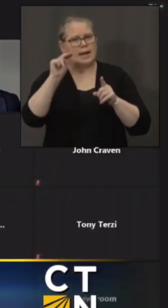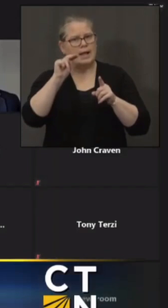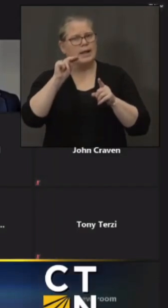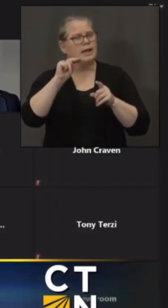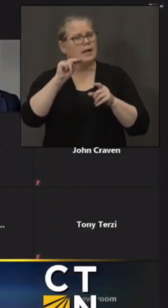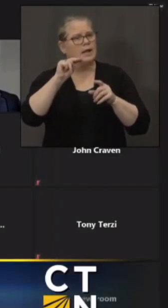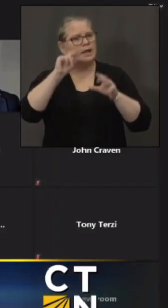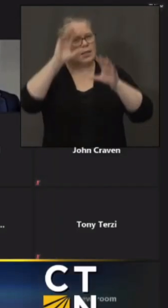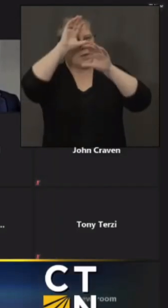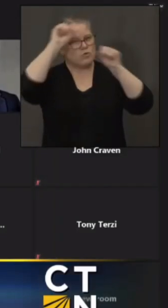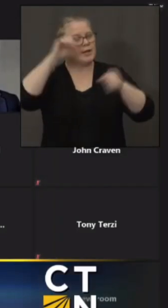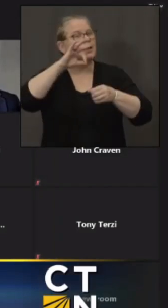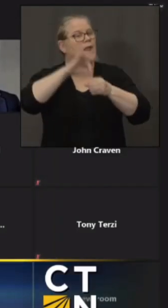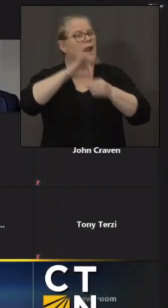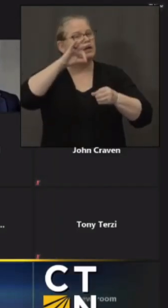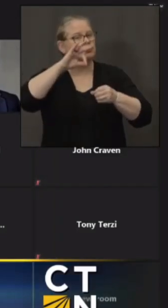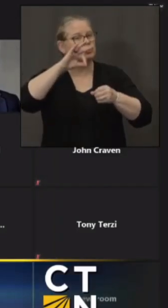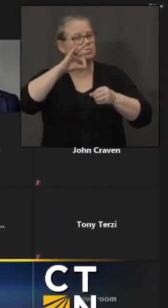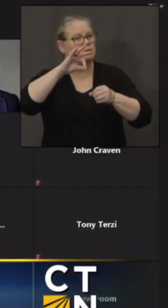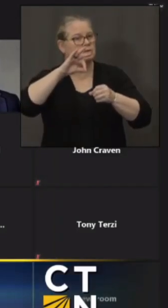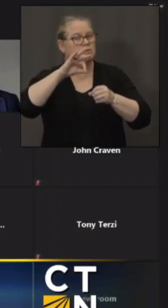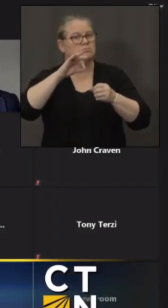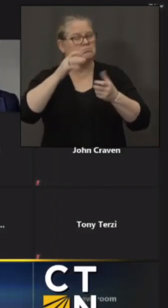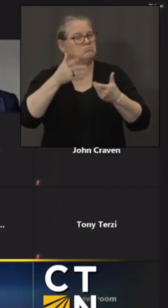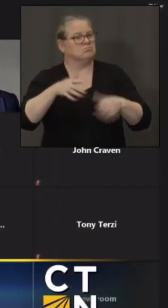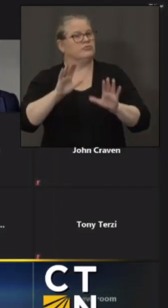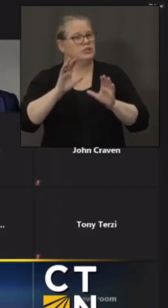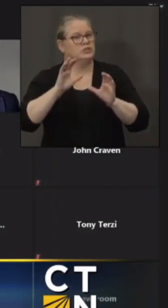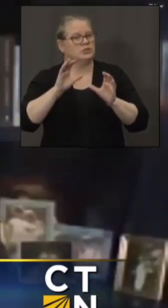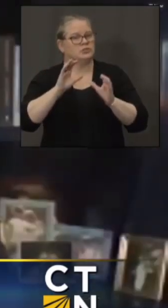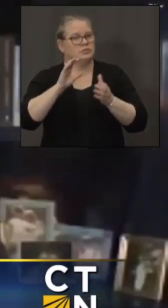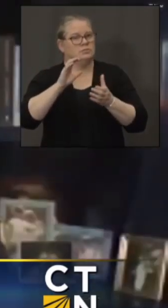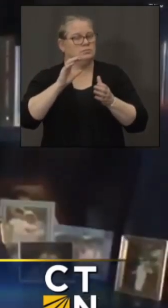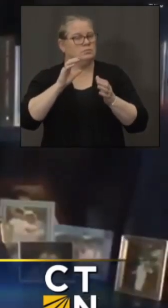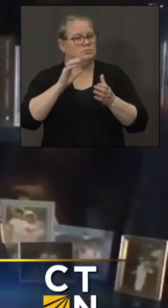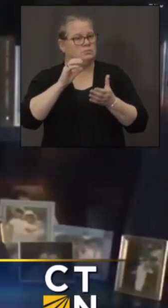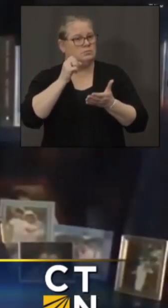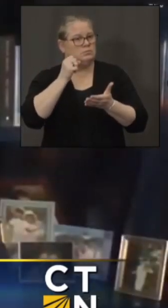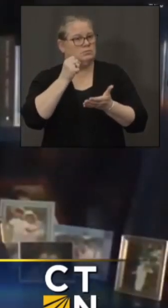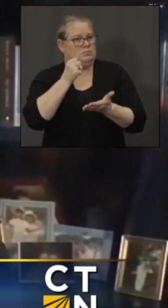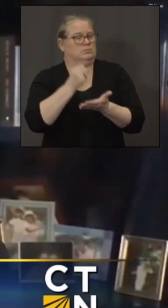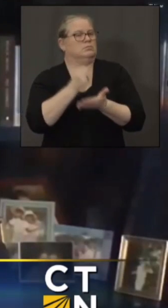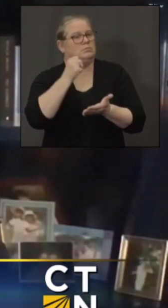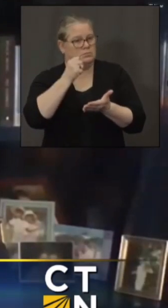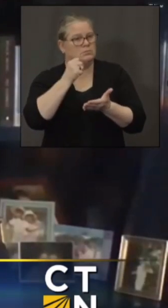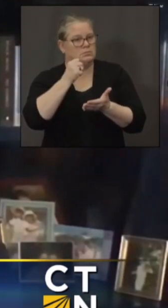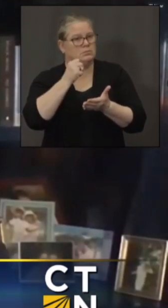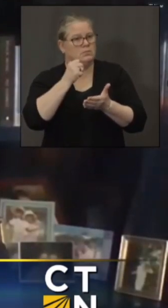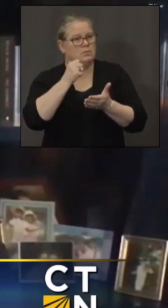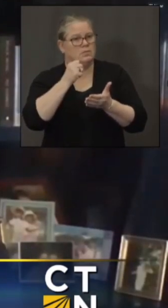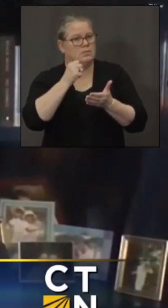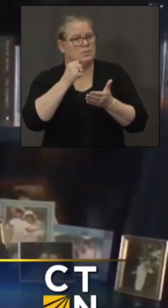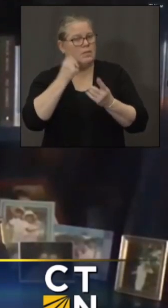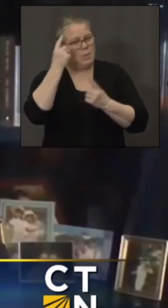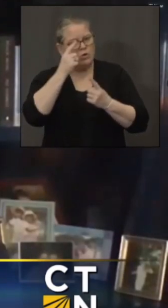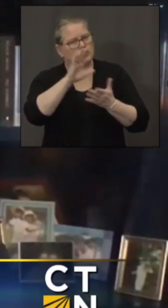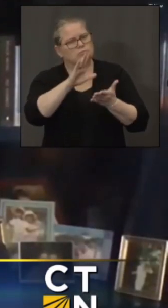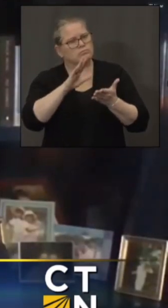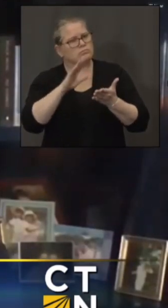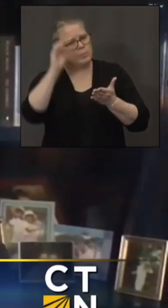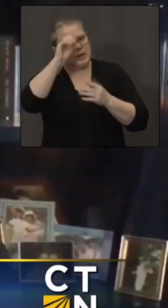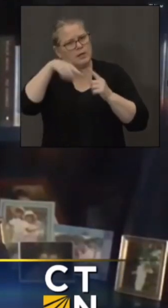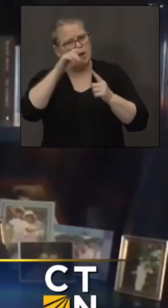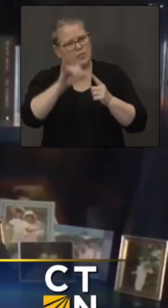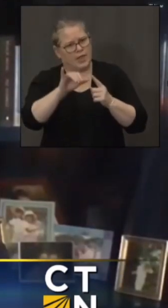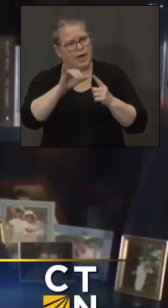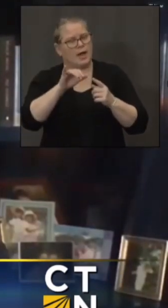any thoughts on that particular development, considering what's happening nationally. And also,